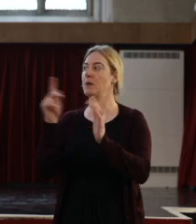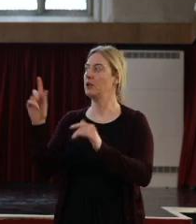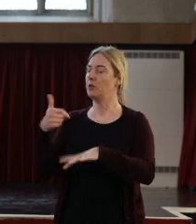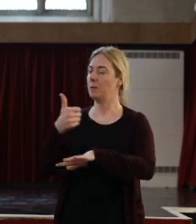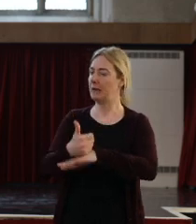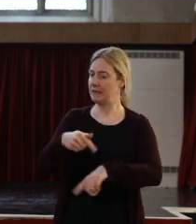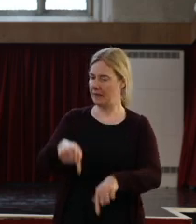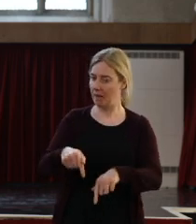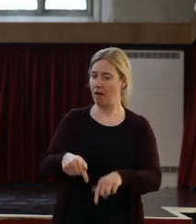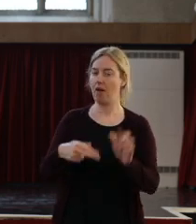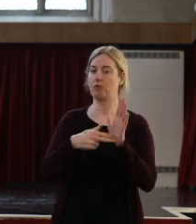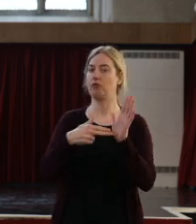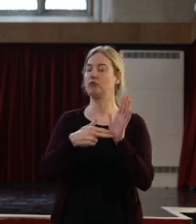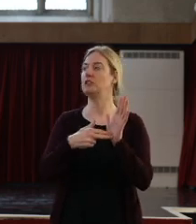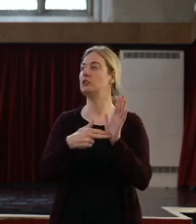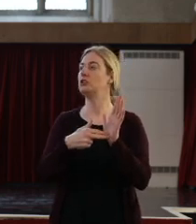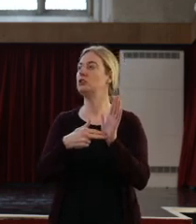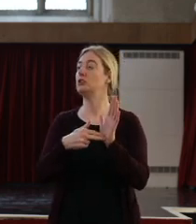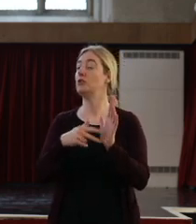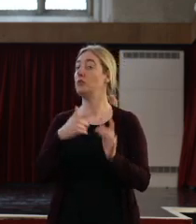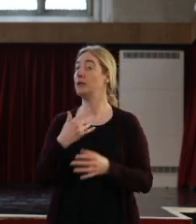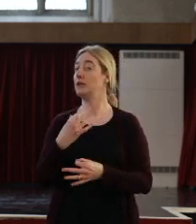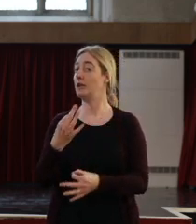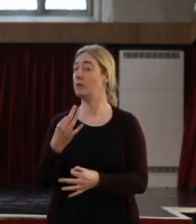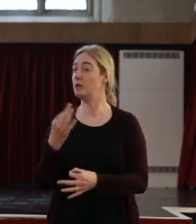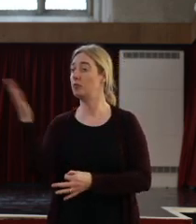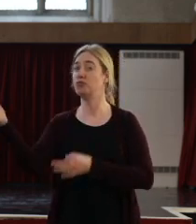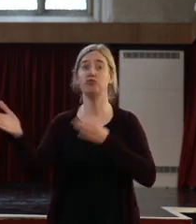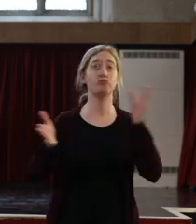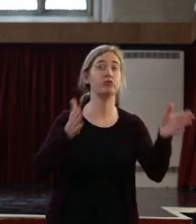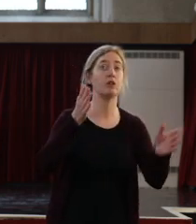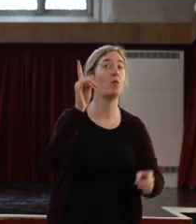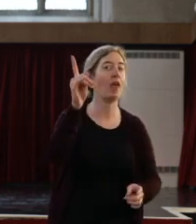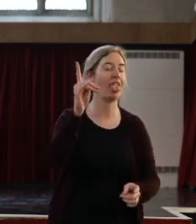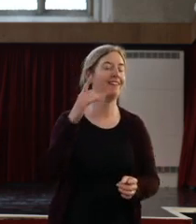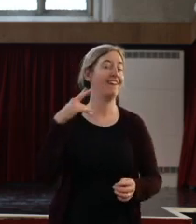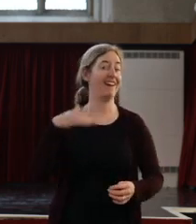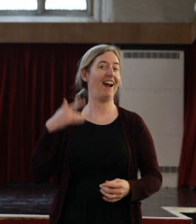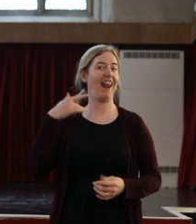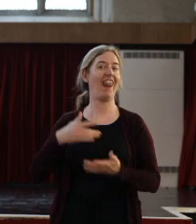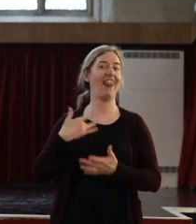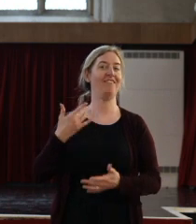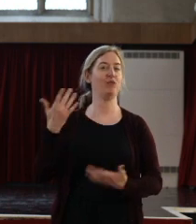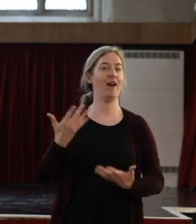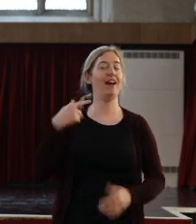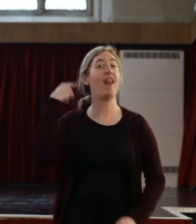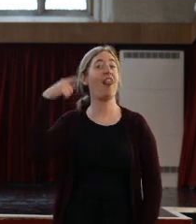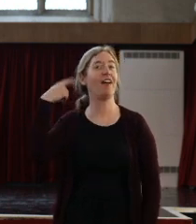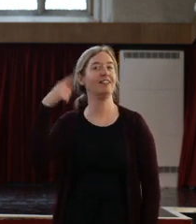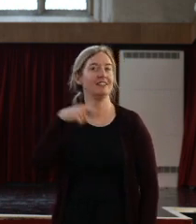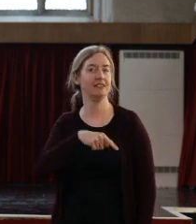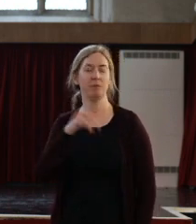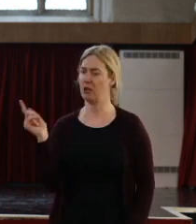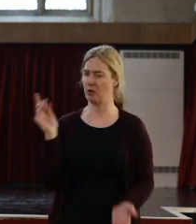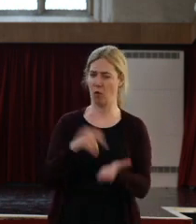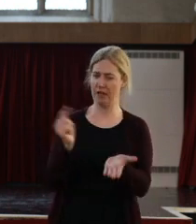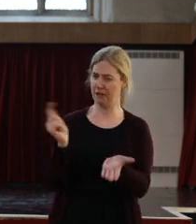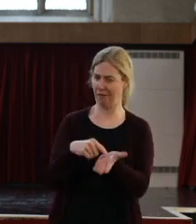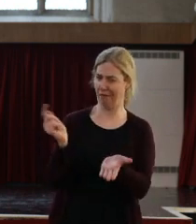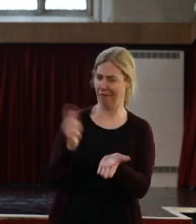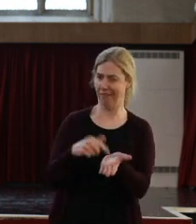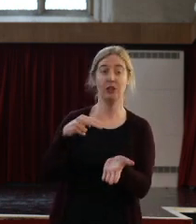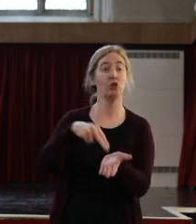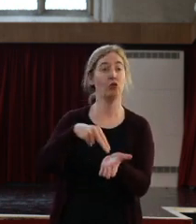yourself here. Have you ever been tempted to go elsewhere? Well, I live in London at the moment. I do live in London at the moment. You always seem to be here, which is but I am here a